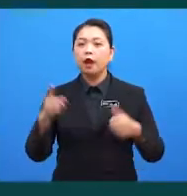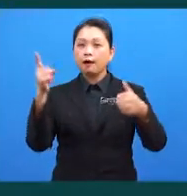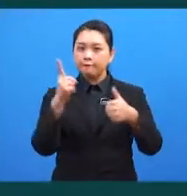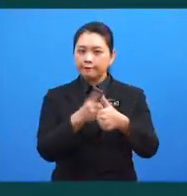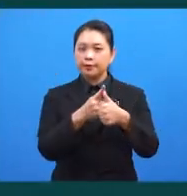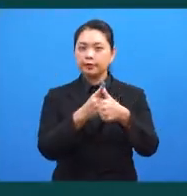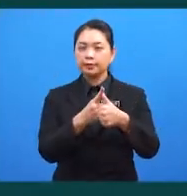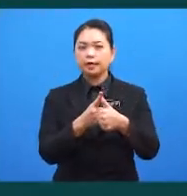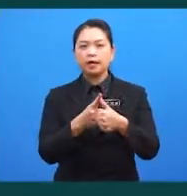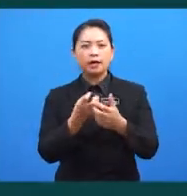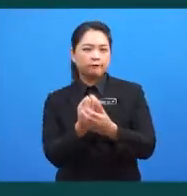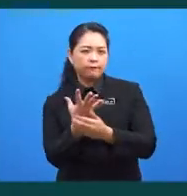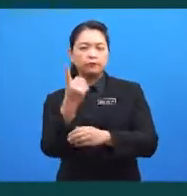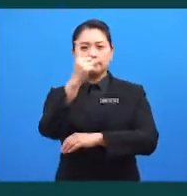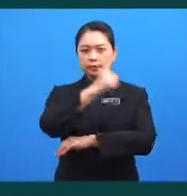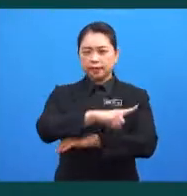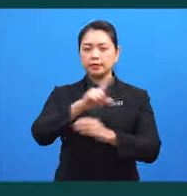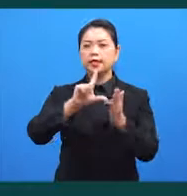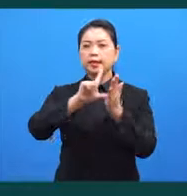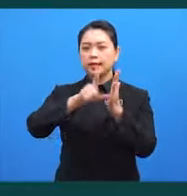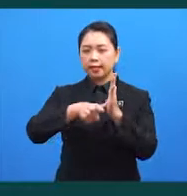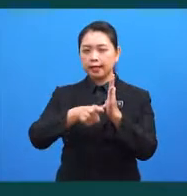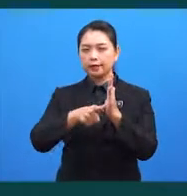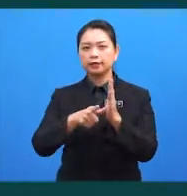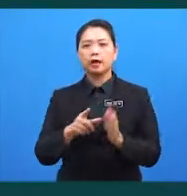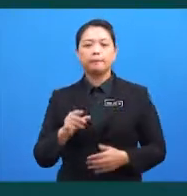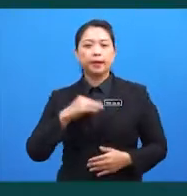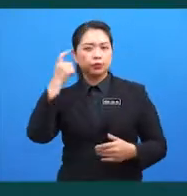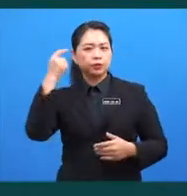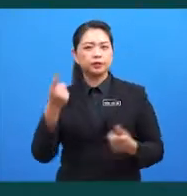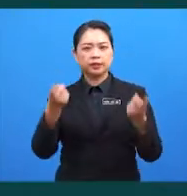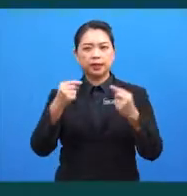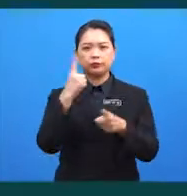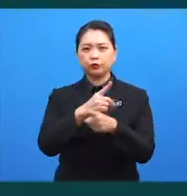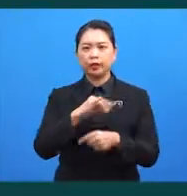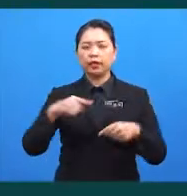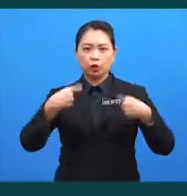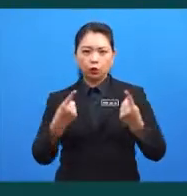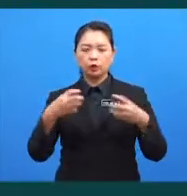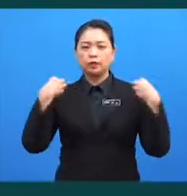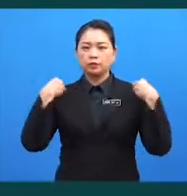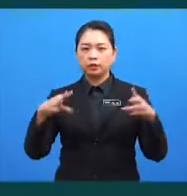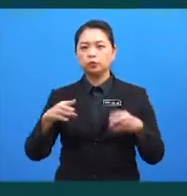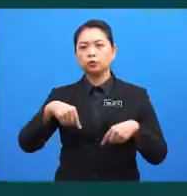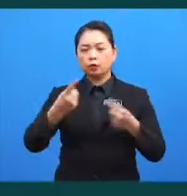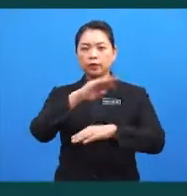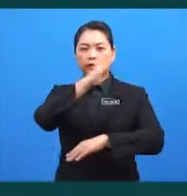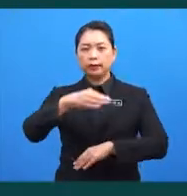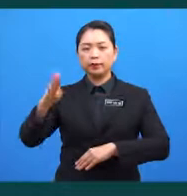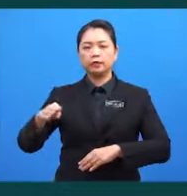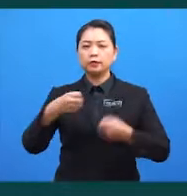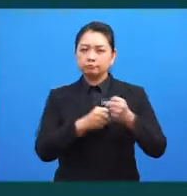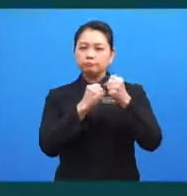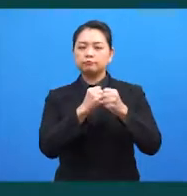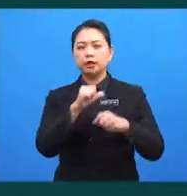sentence: a few days later, my dream came true and I got the chance to go camel riding, but it didn't